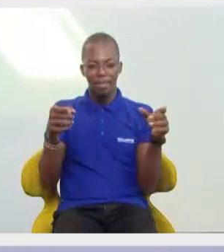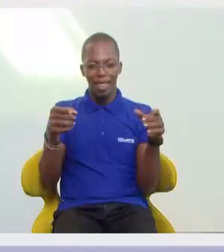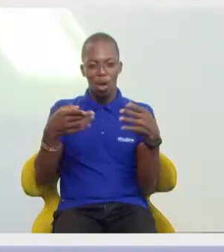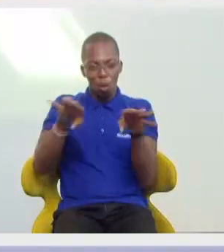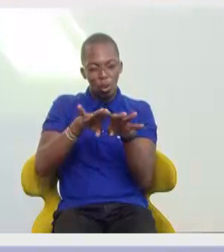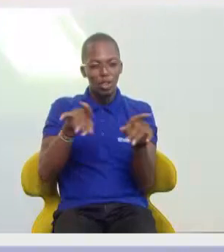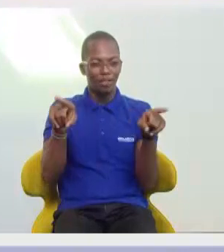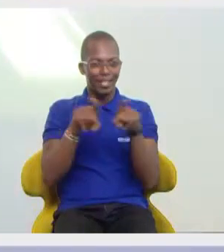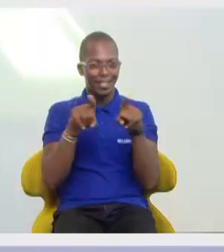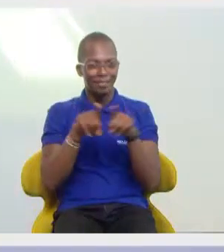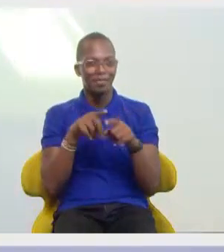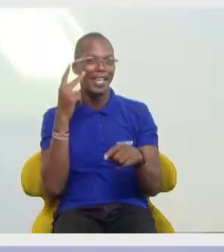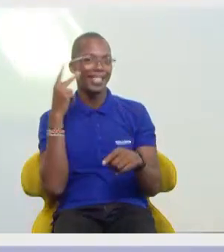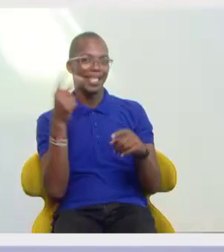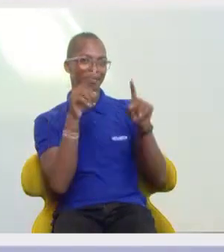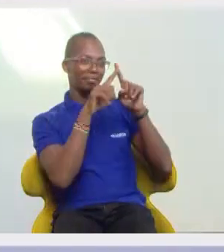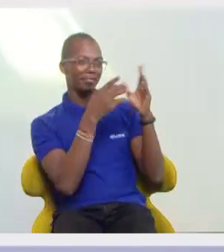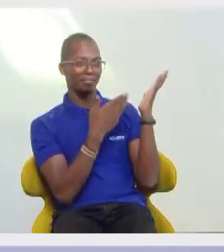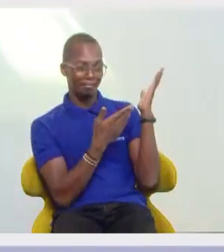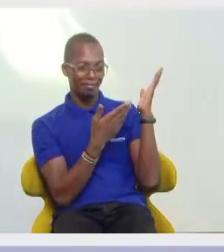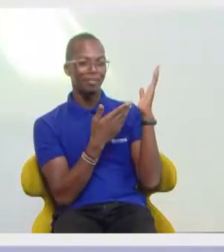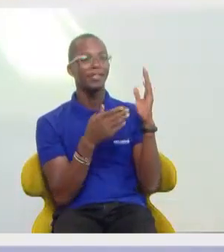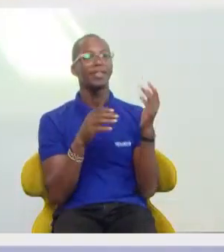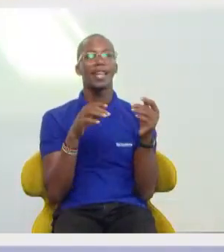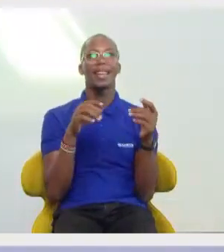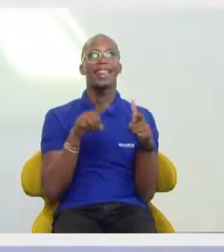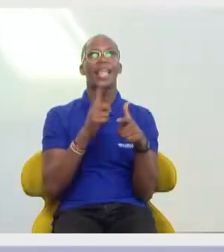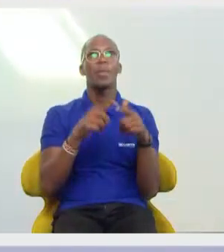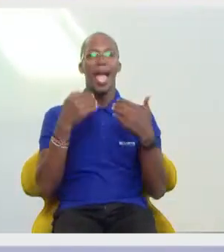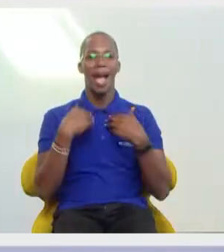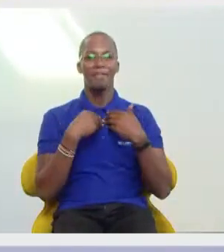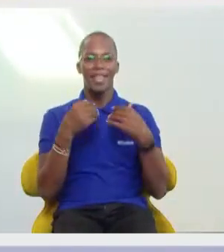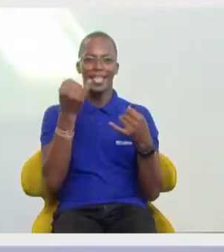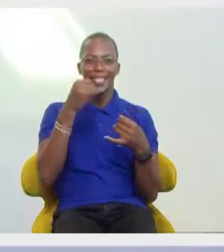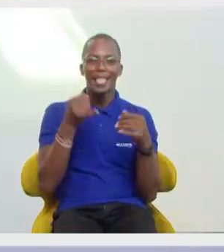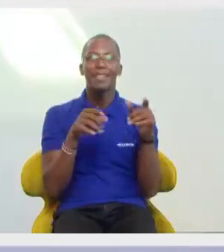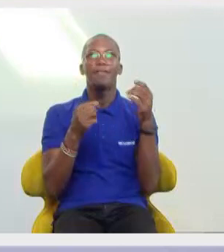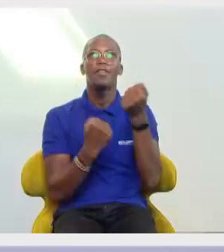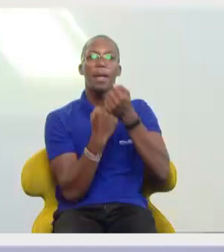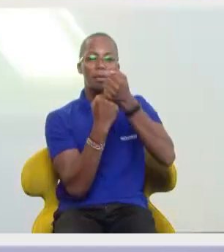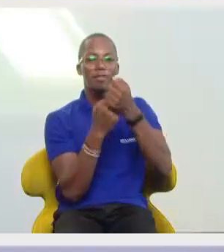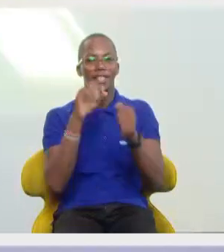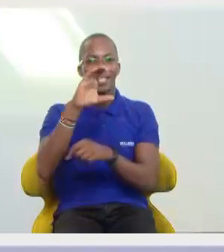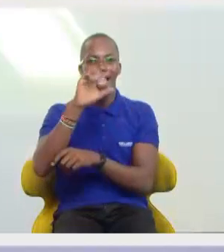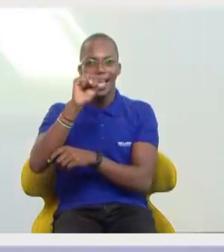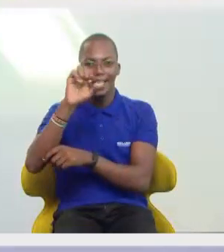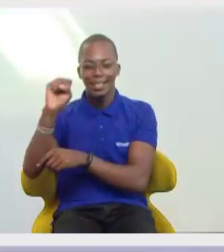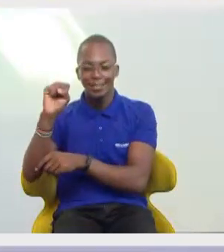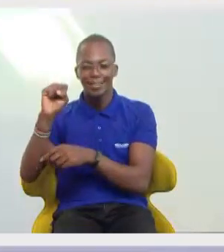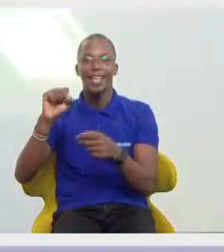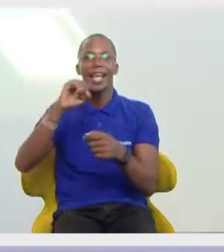Then we have the framework such as CSS, JavaScript, then we have the